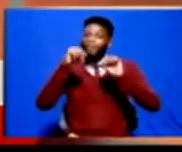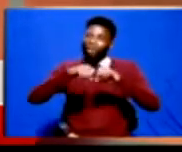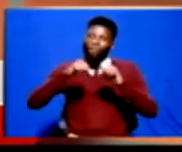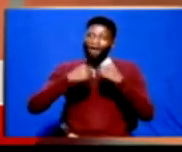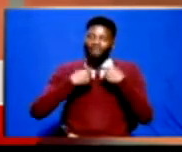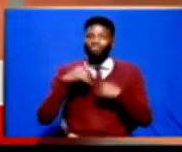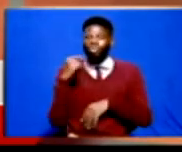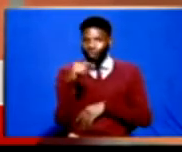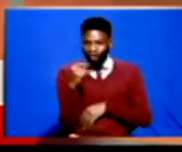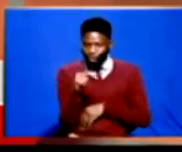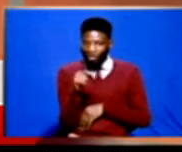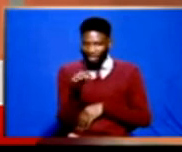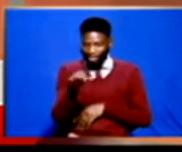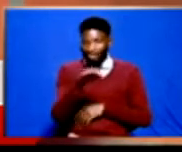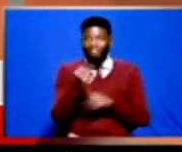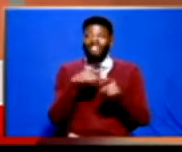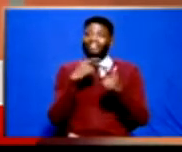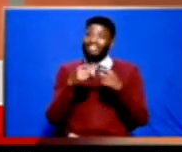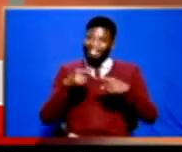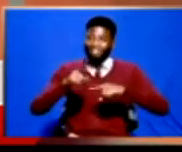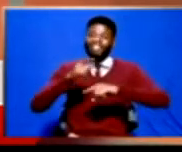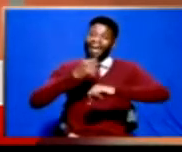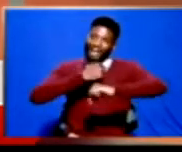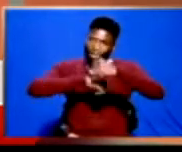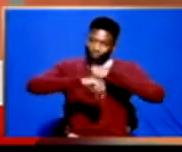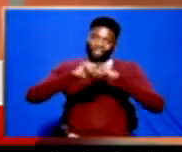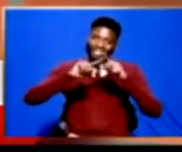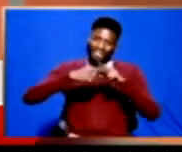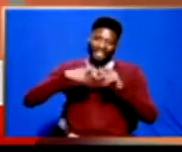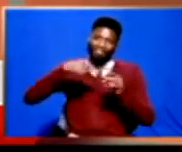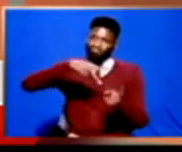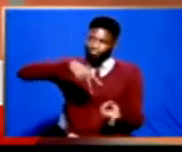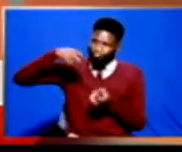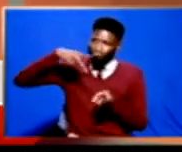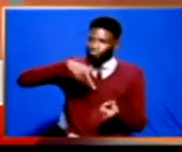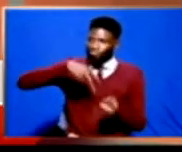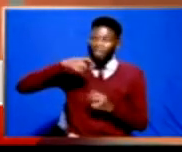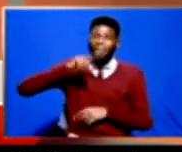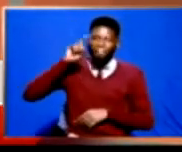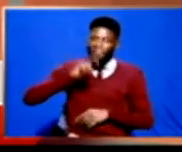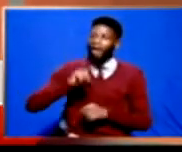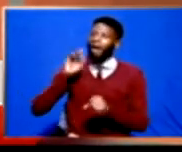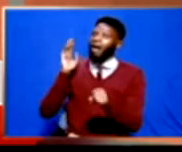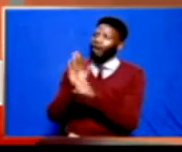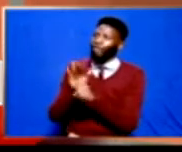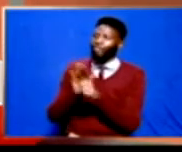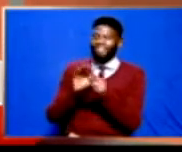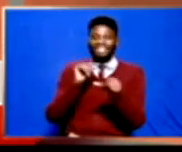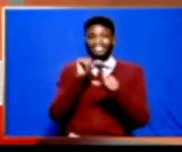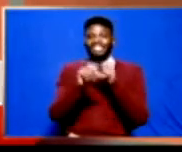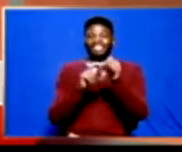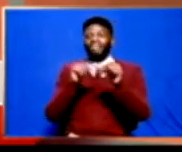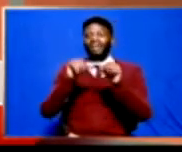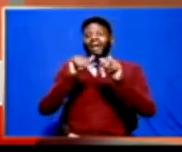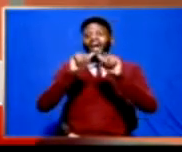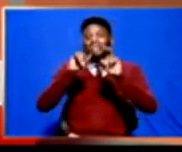these areas to the point of actual mining, it requires a lot of scientific analysis that is done through what